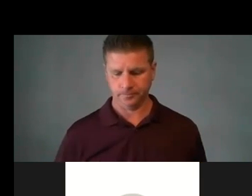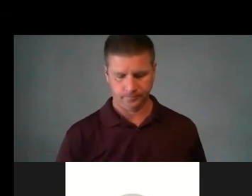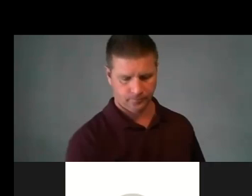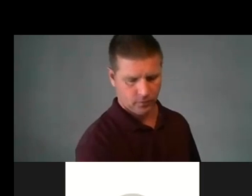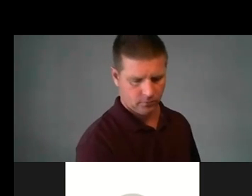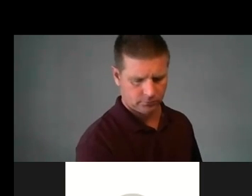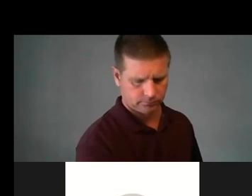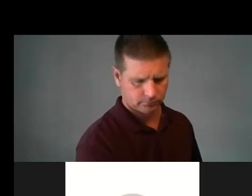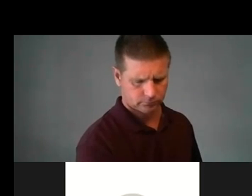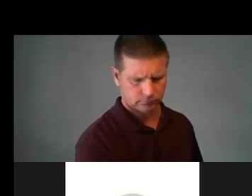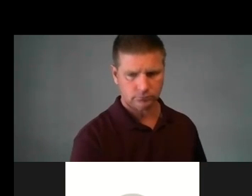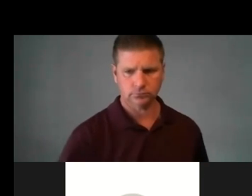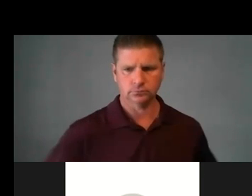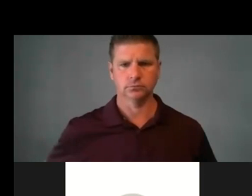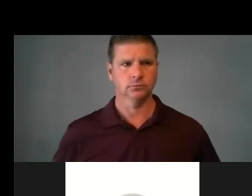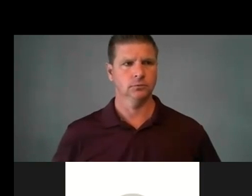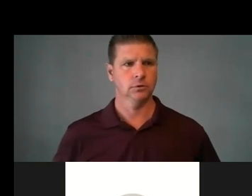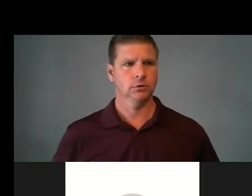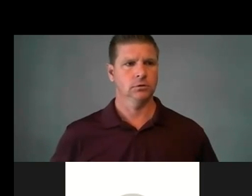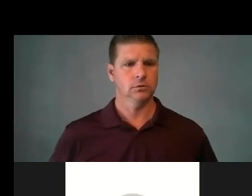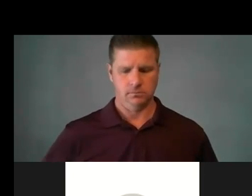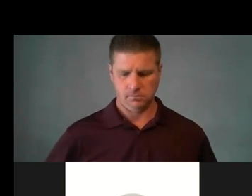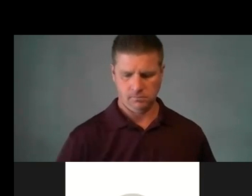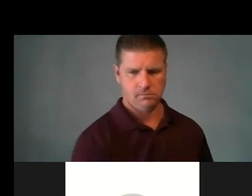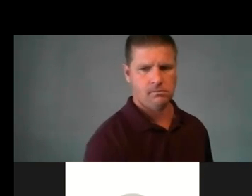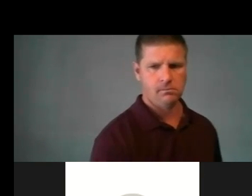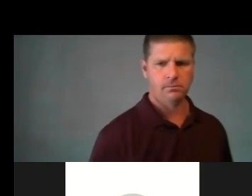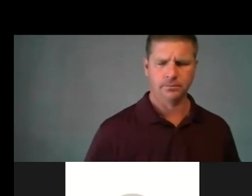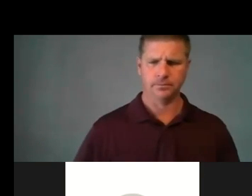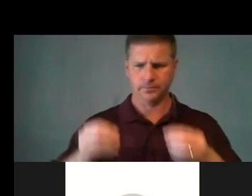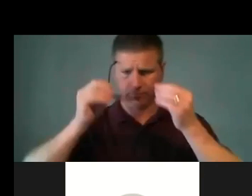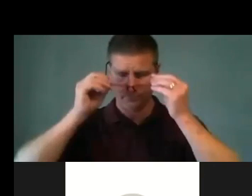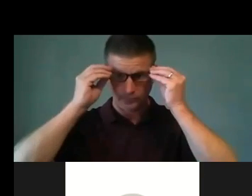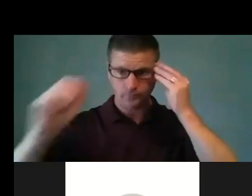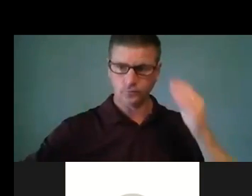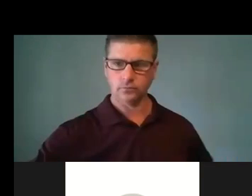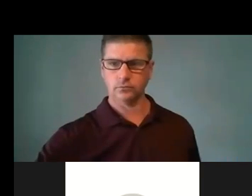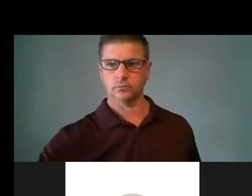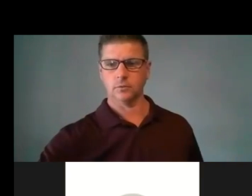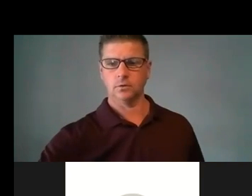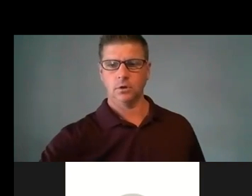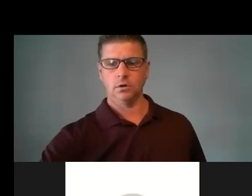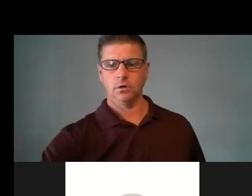So So we have a